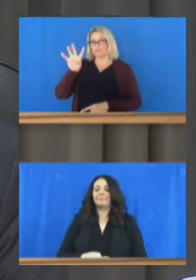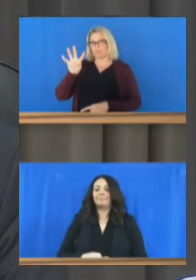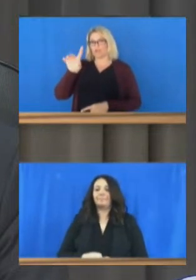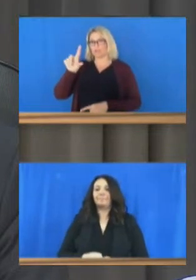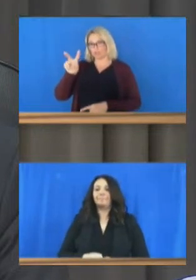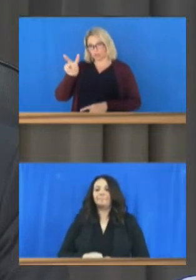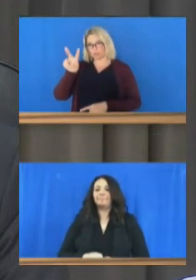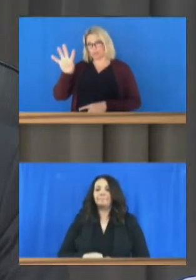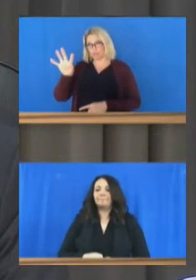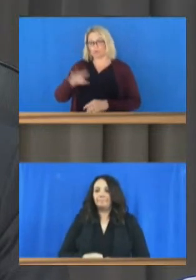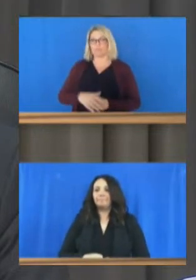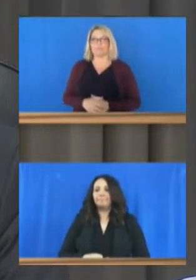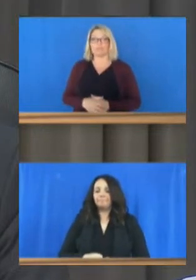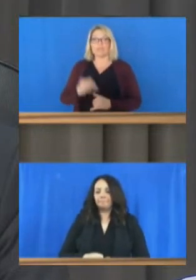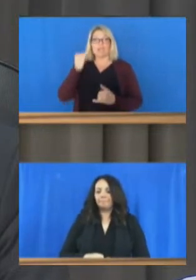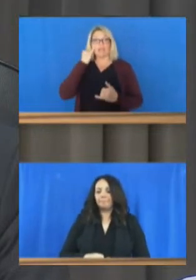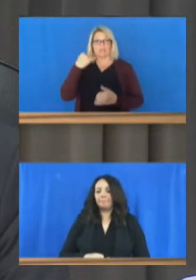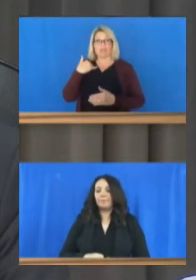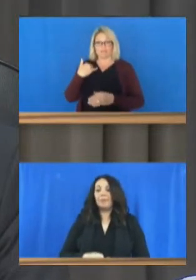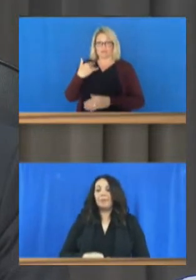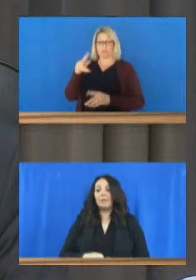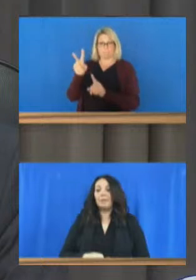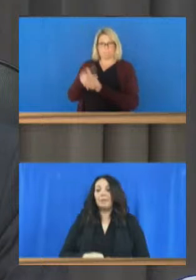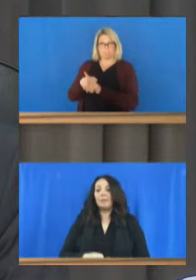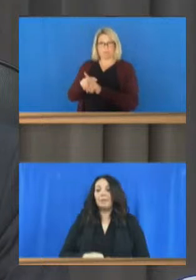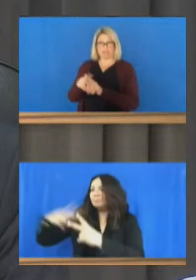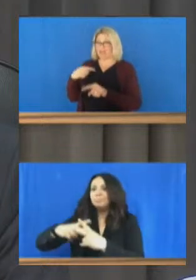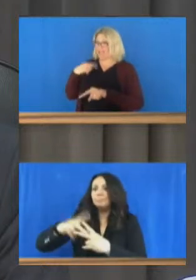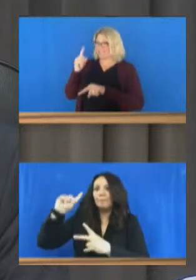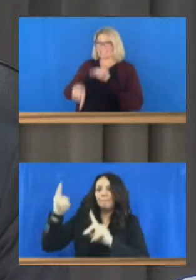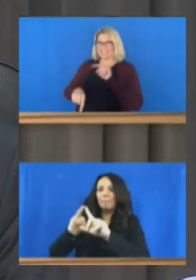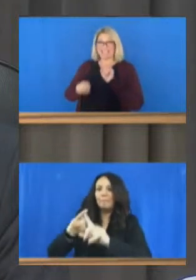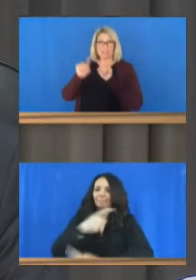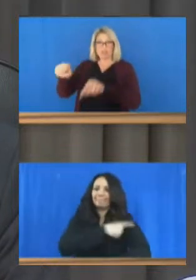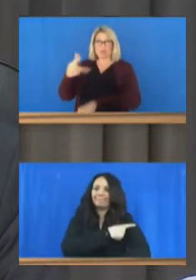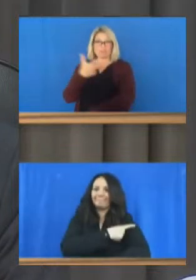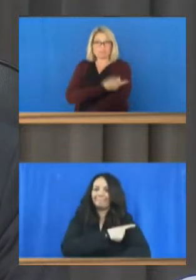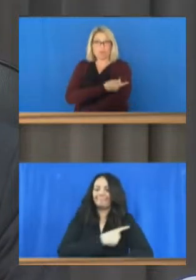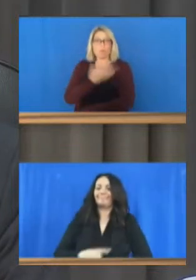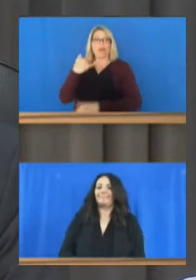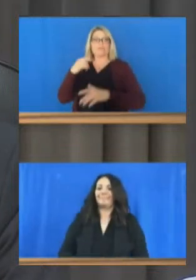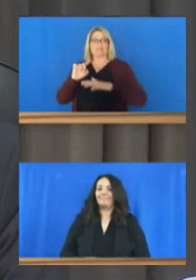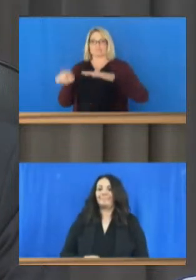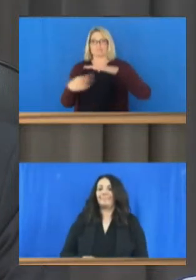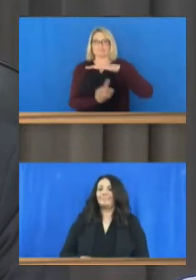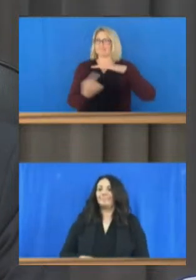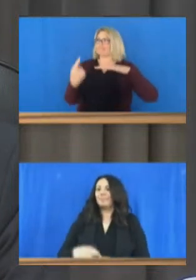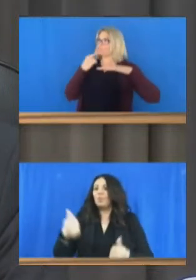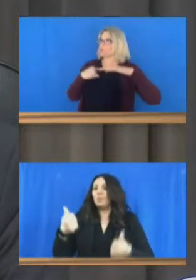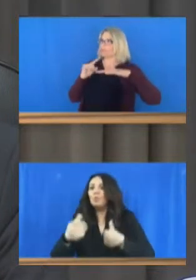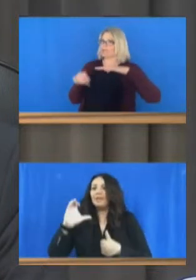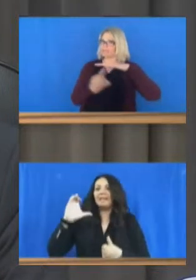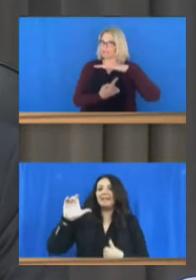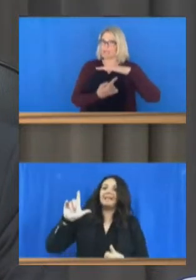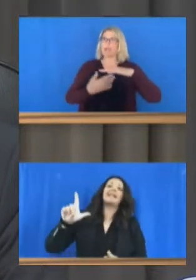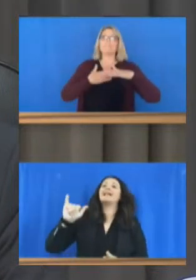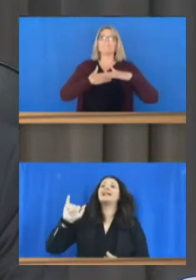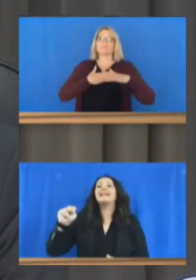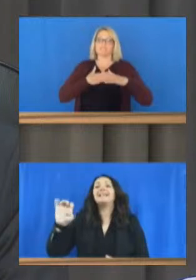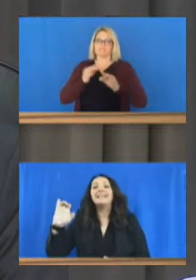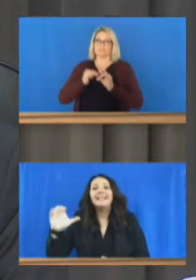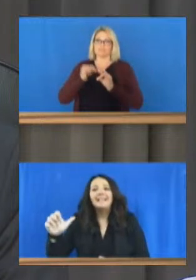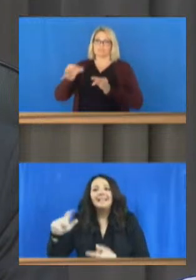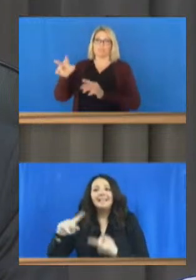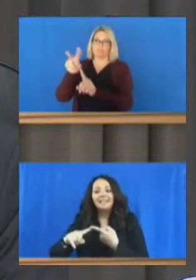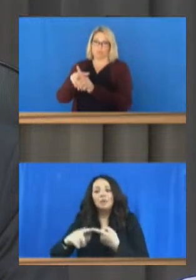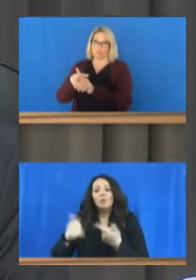and elsewhere, the virus is not behind us yet, and it continues to have an impact here in New Brunswick. So over the weekend, we learned about cases at